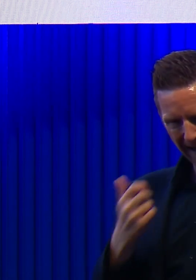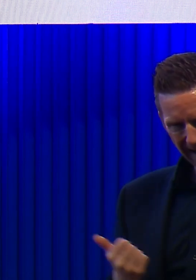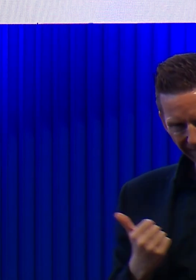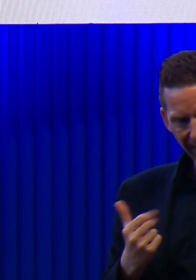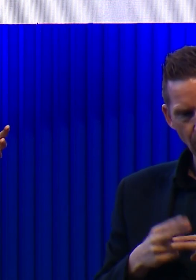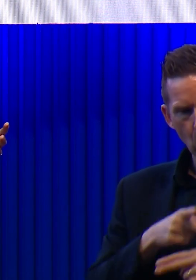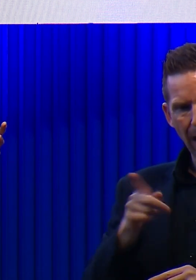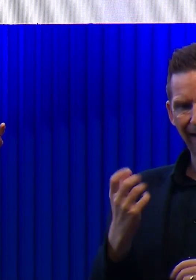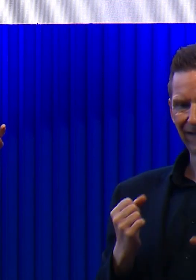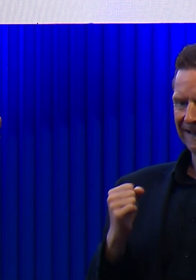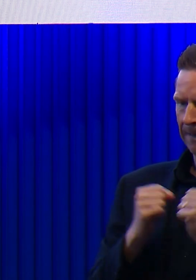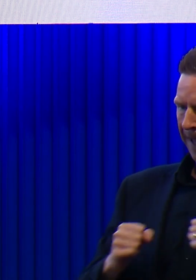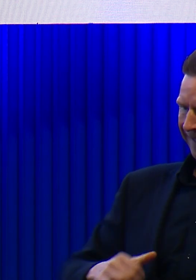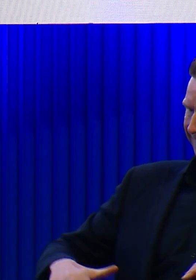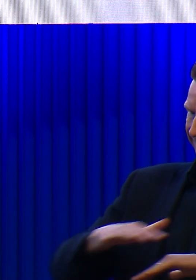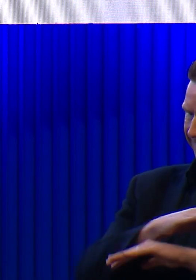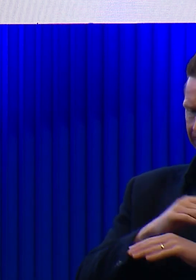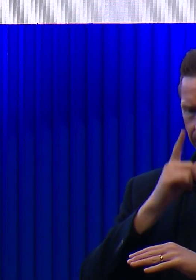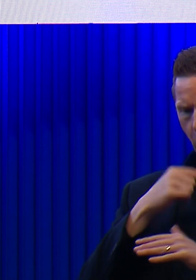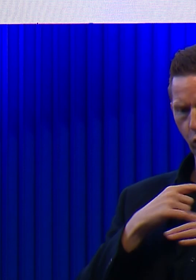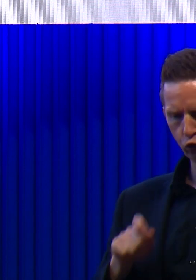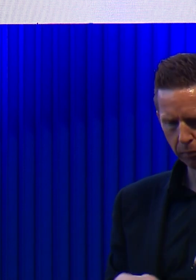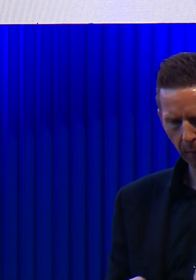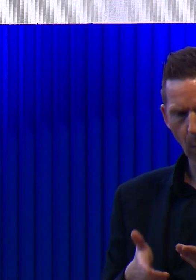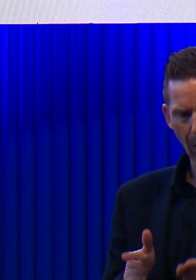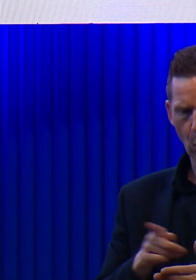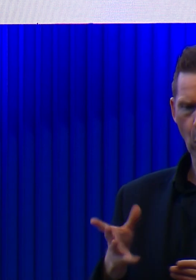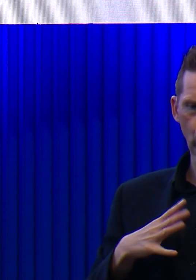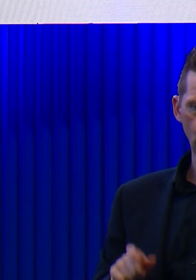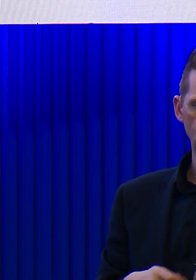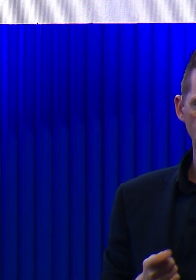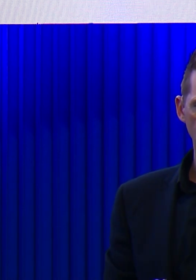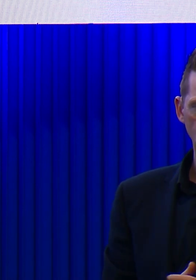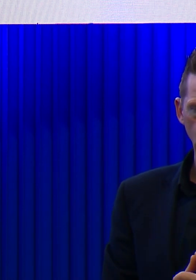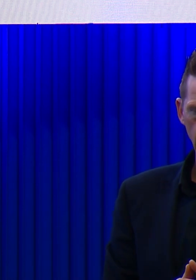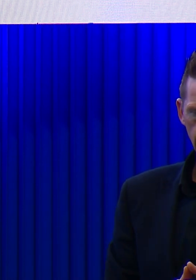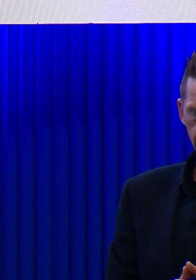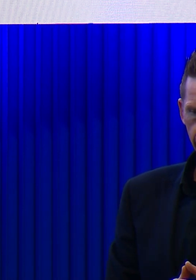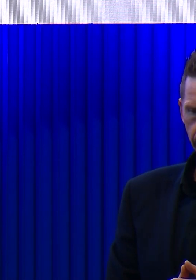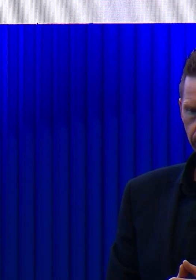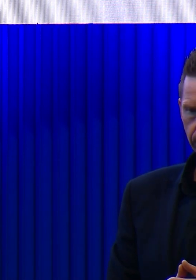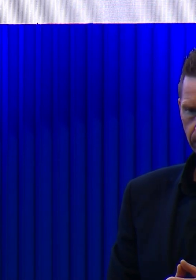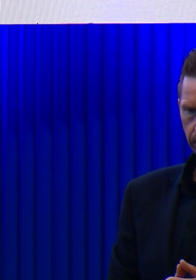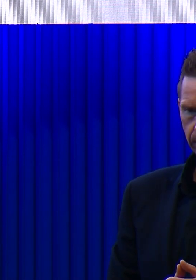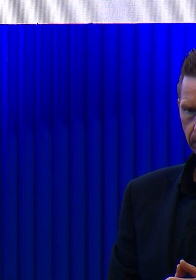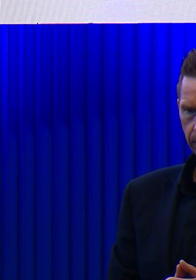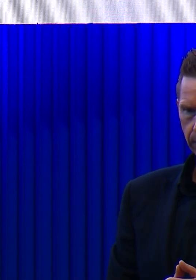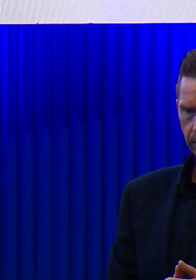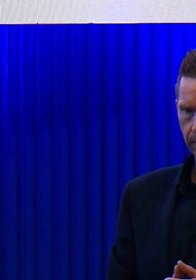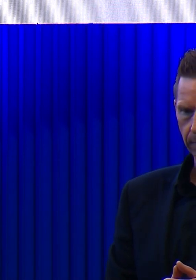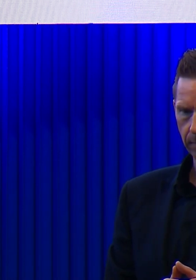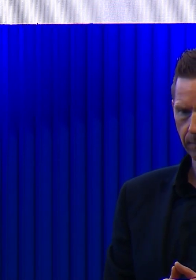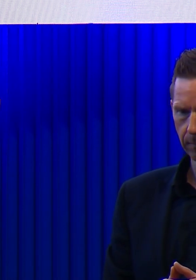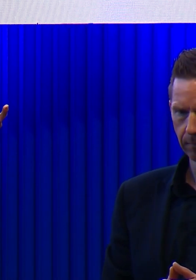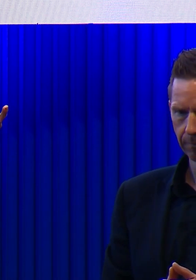here represents a spectrum of seniority, and these are your contributions. And this is